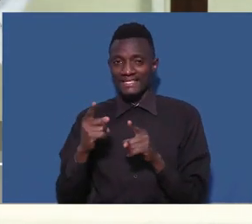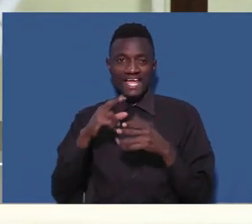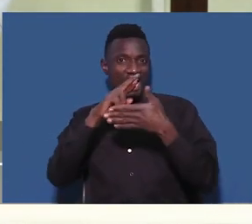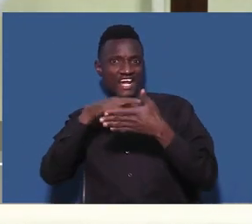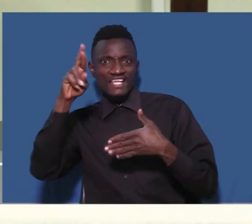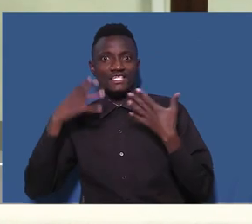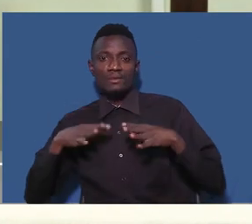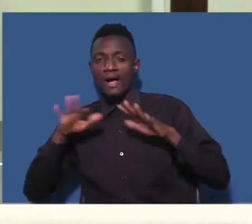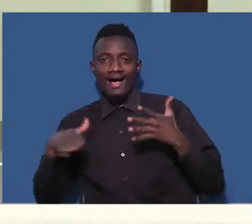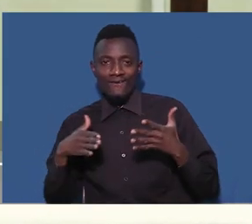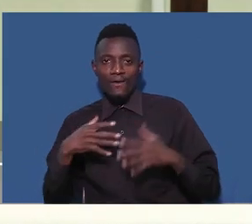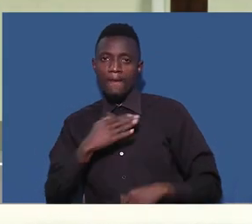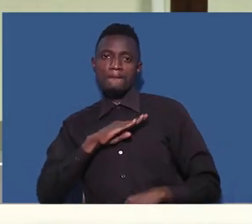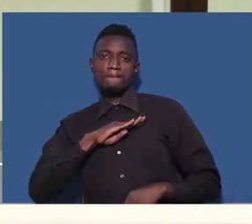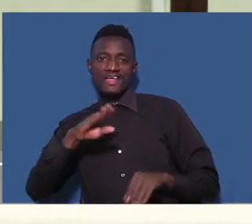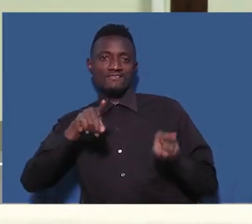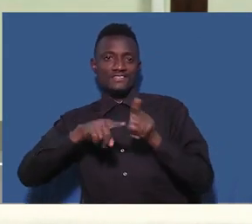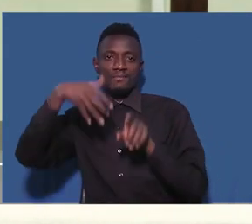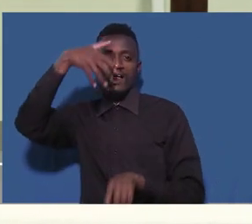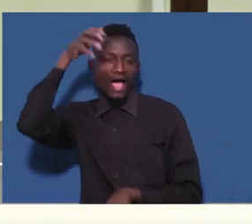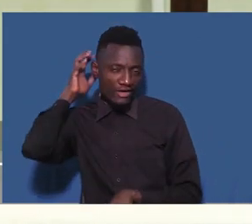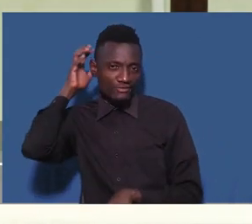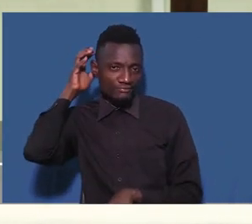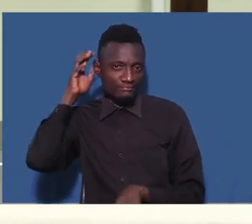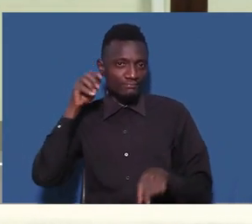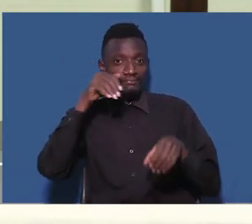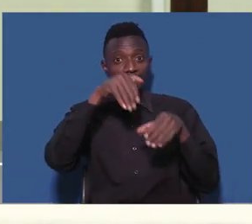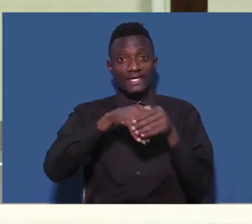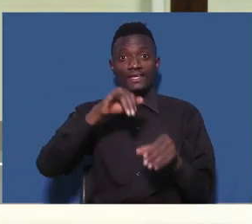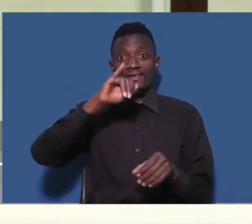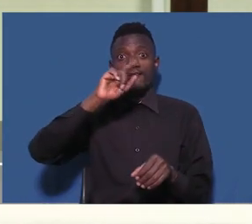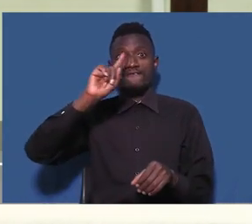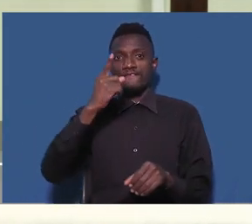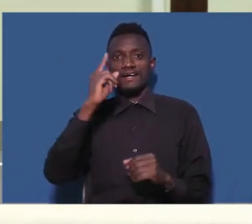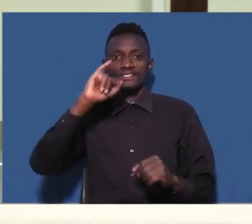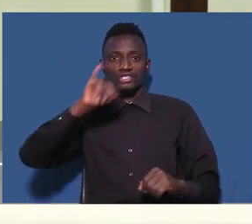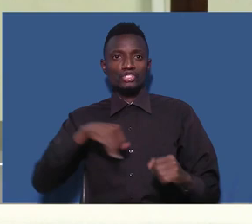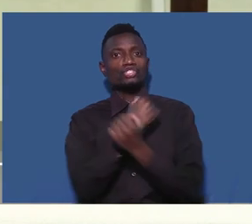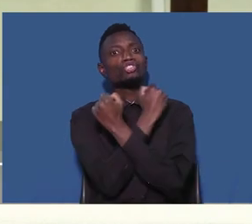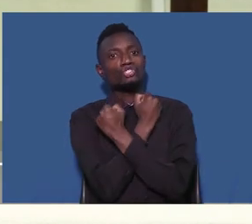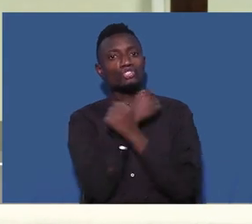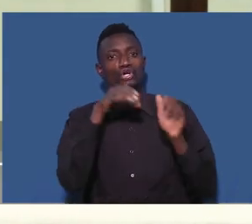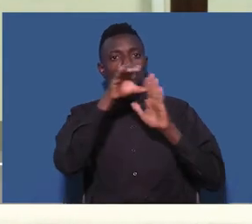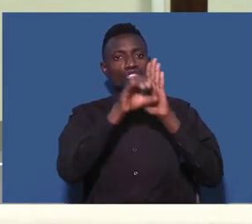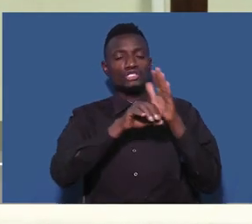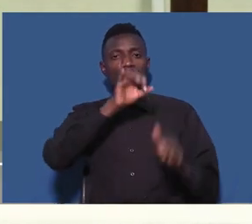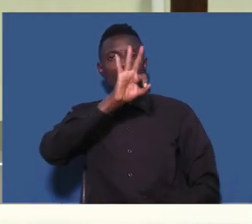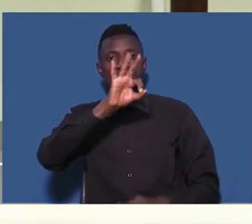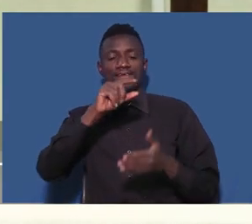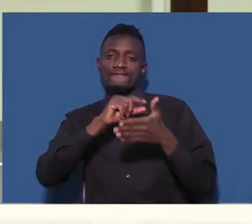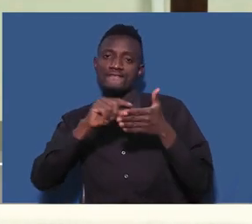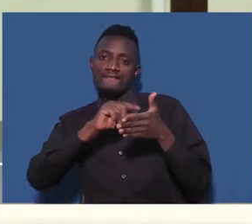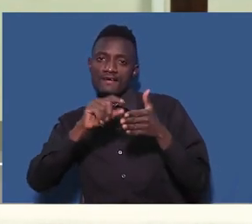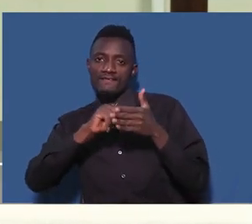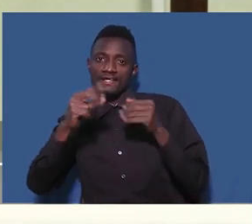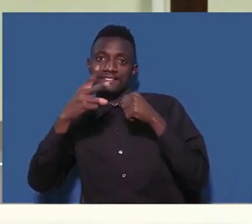just mention this. The Bible says in 1 John chapter 3, verse 7, little children, let no man deceive you. He